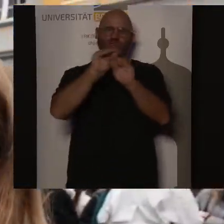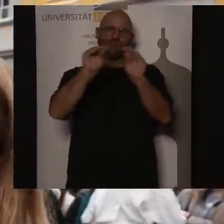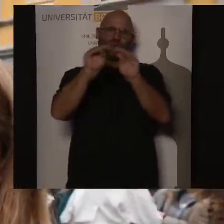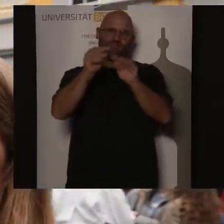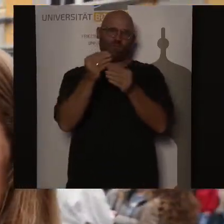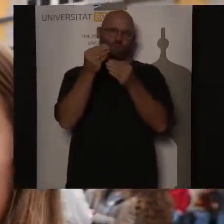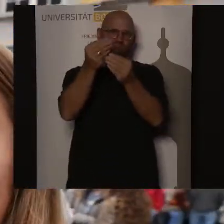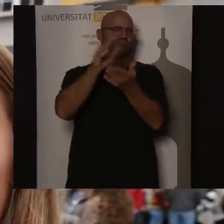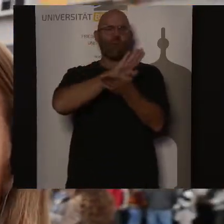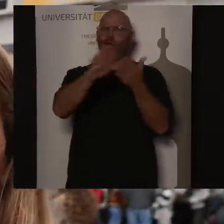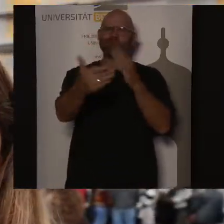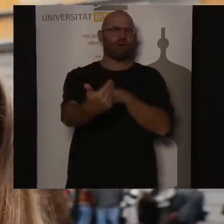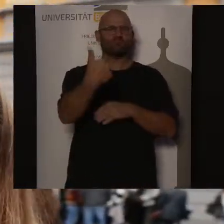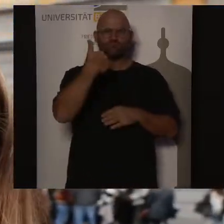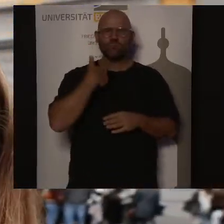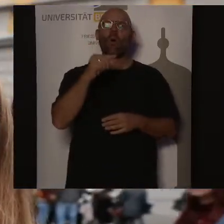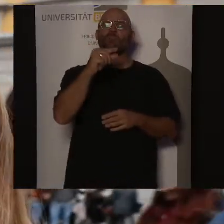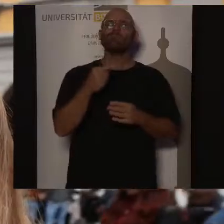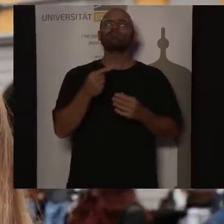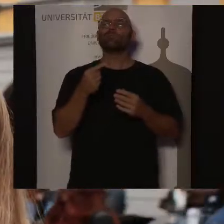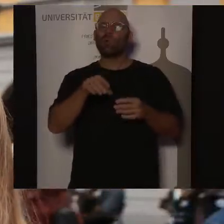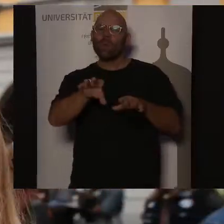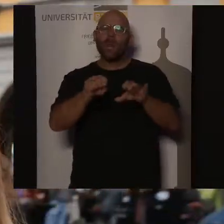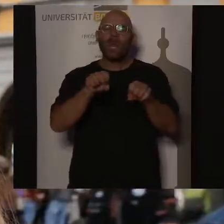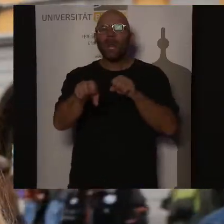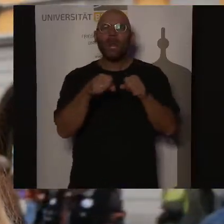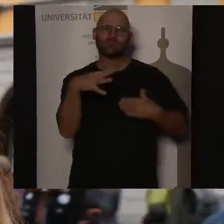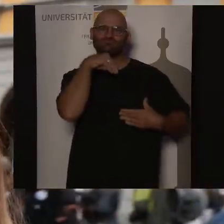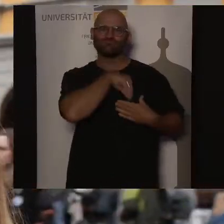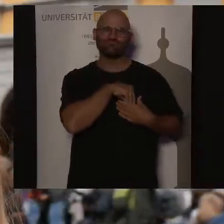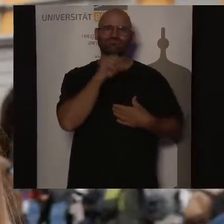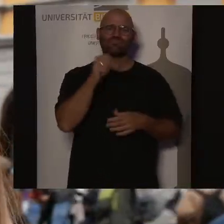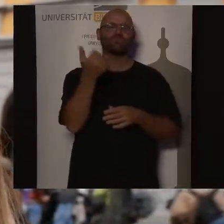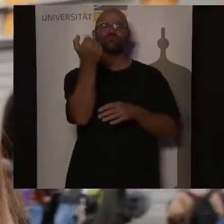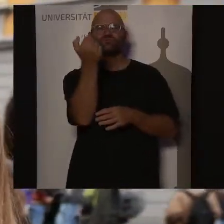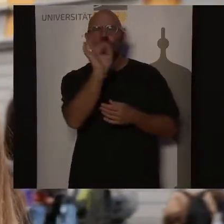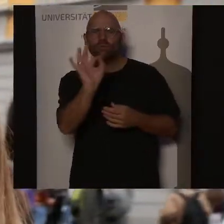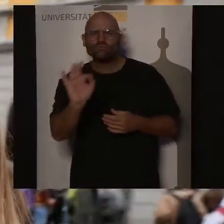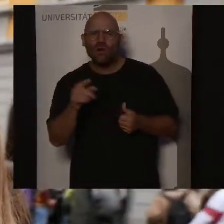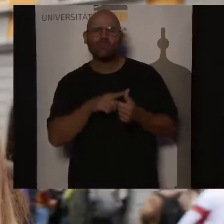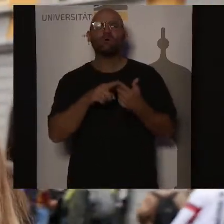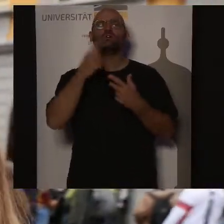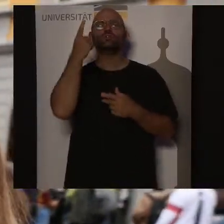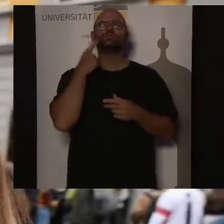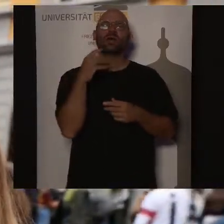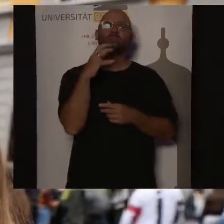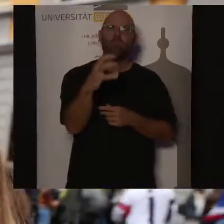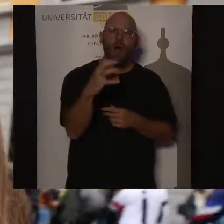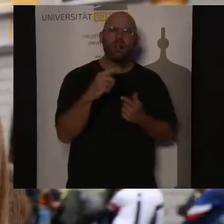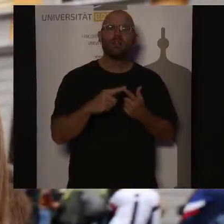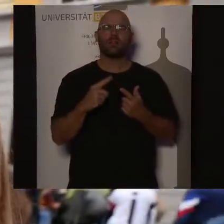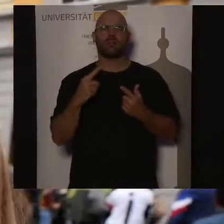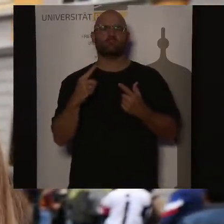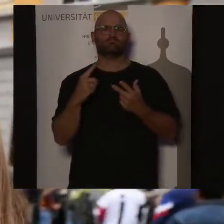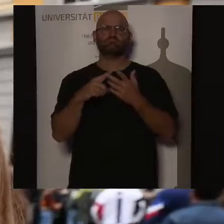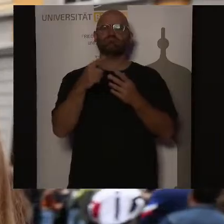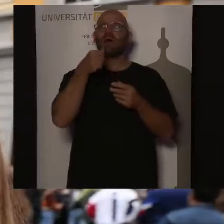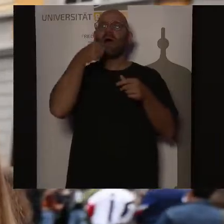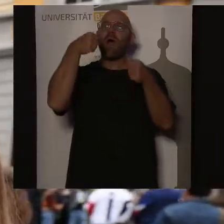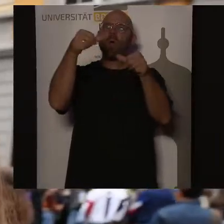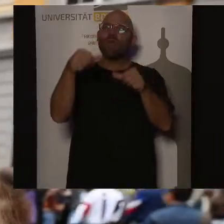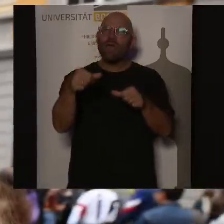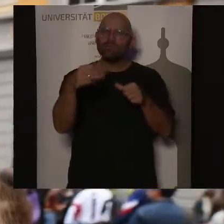semester. Of course, you can always pop by and just get a little bit of merch. We have pens, we have stress